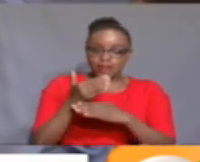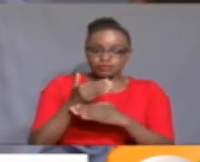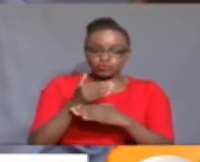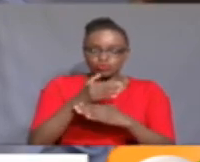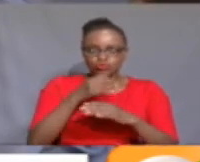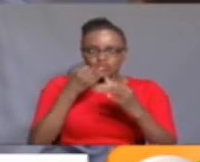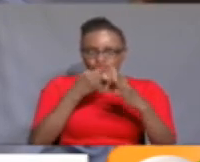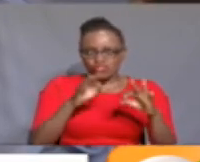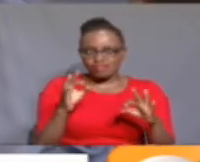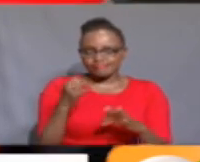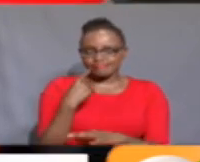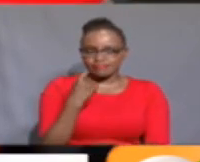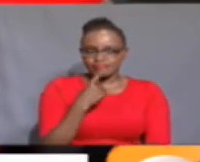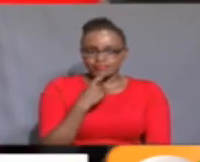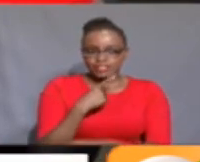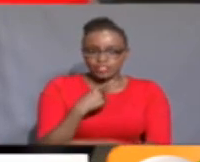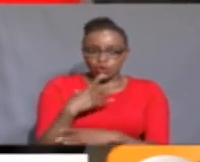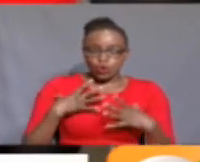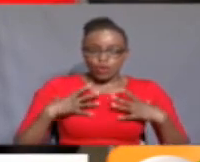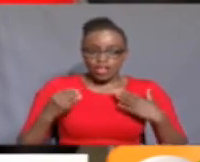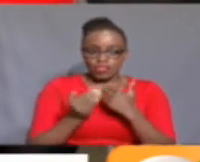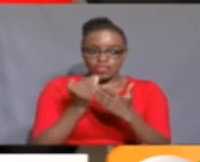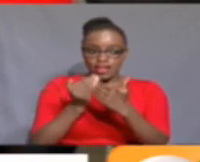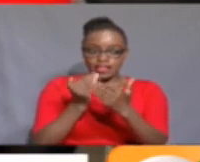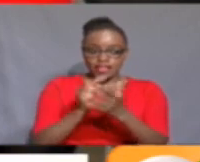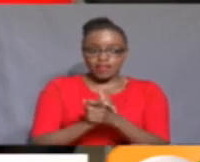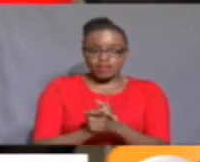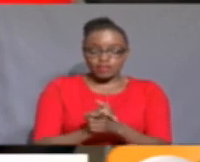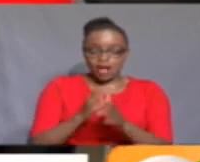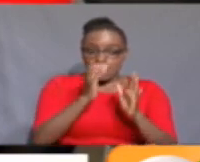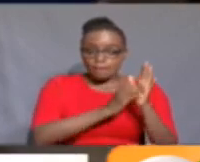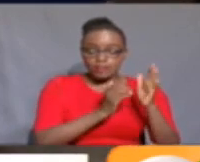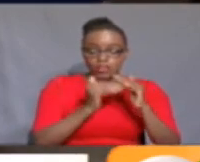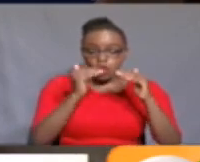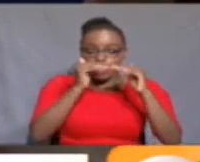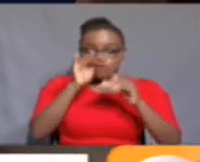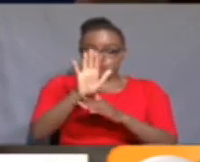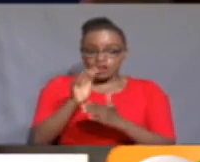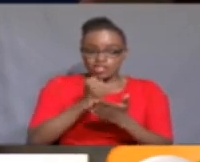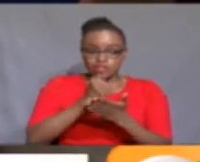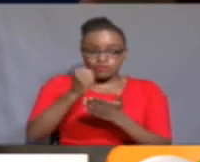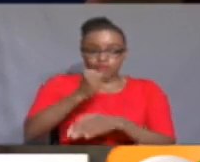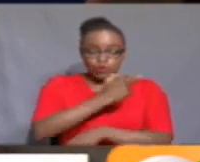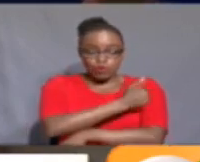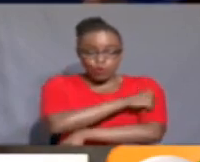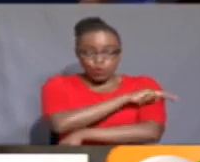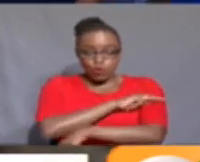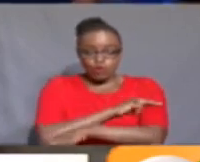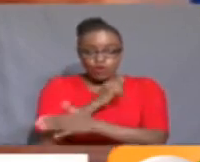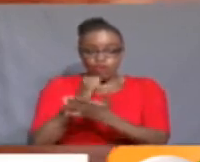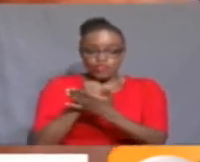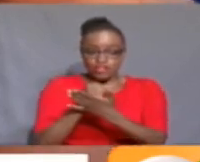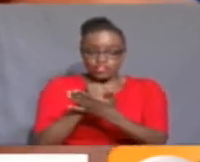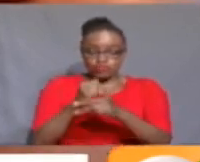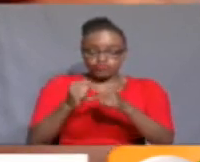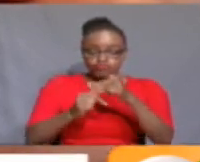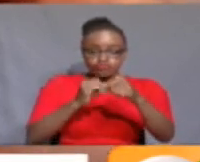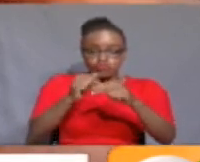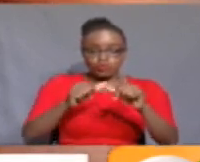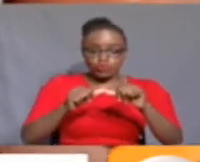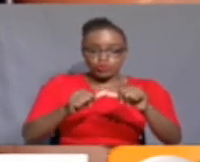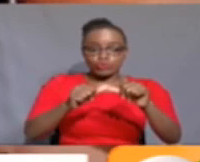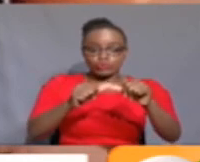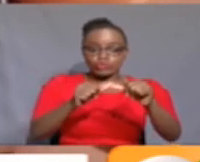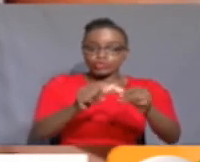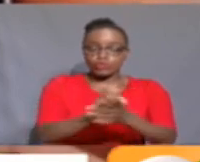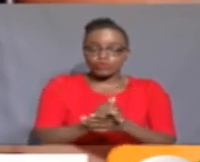free medical health care. At the Machakos Level 5 Referral Hospital, the registration process is still